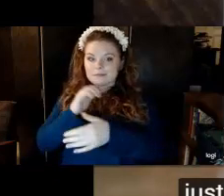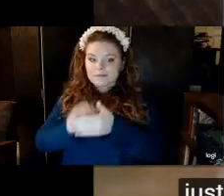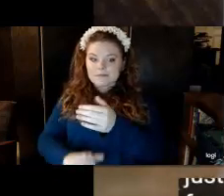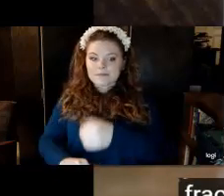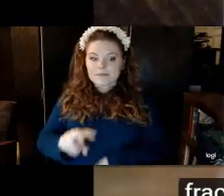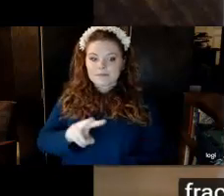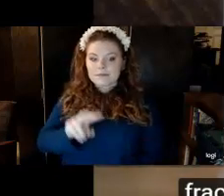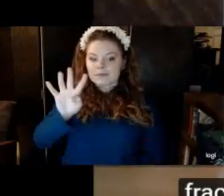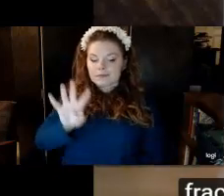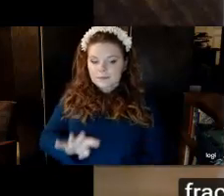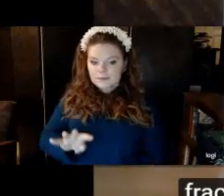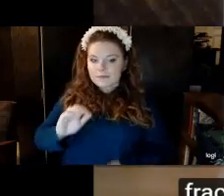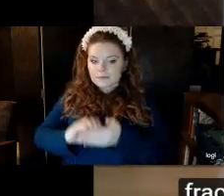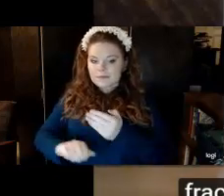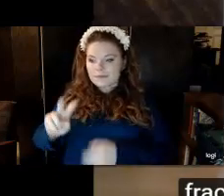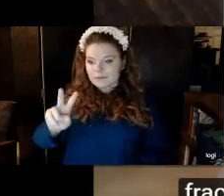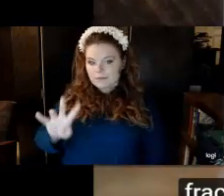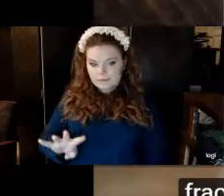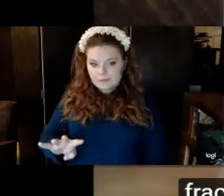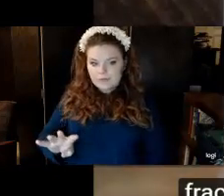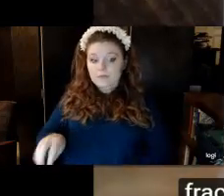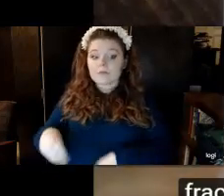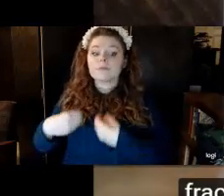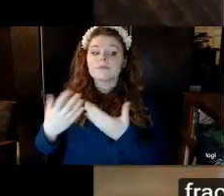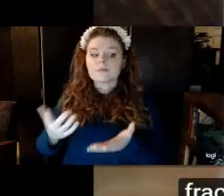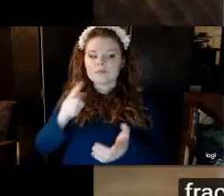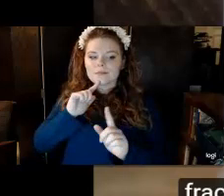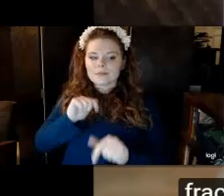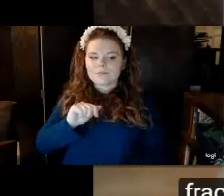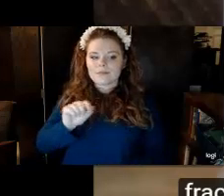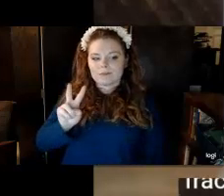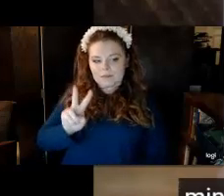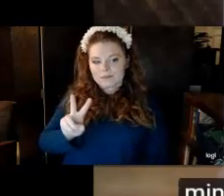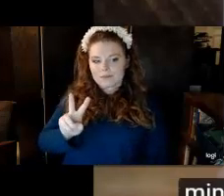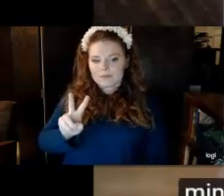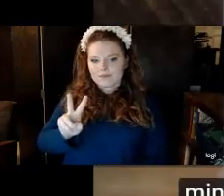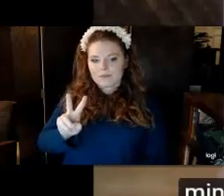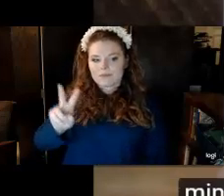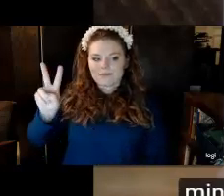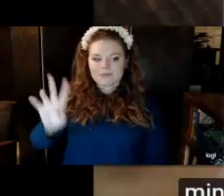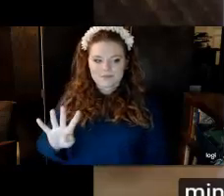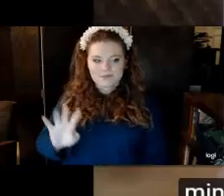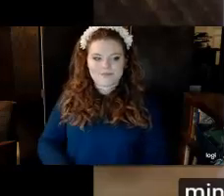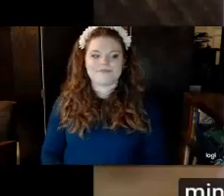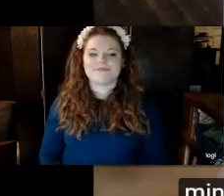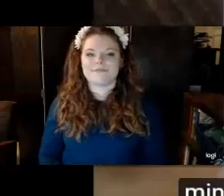2 4/4 minus 2/4 gives me an answer of 2 2/4.